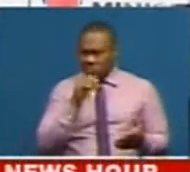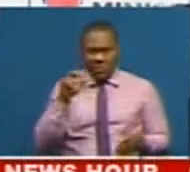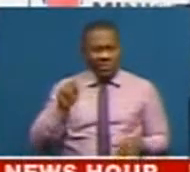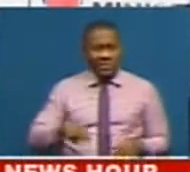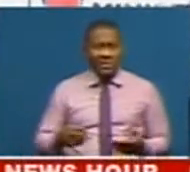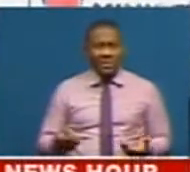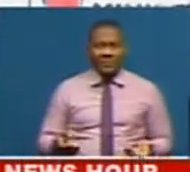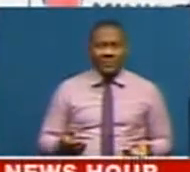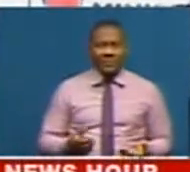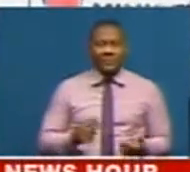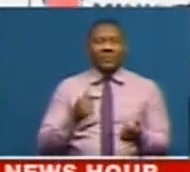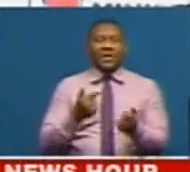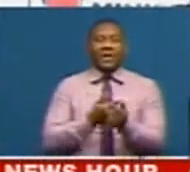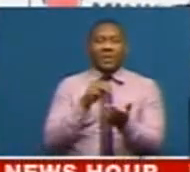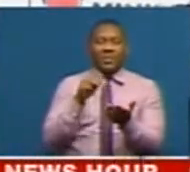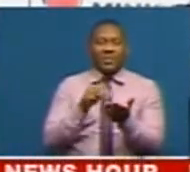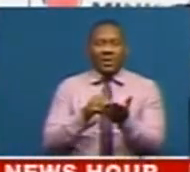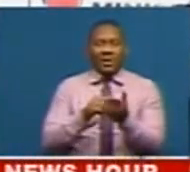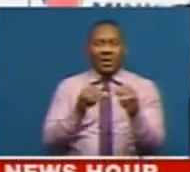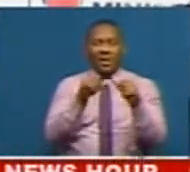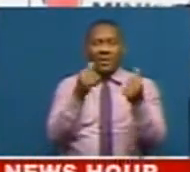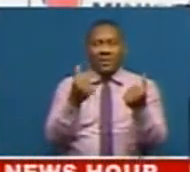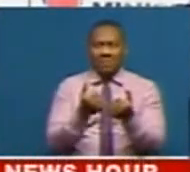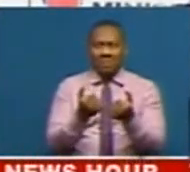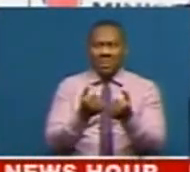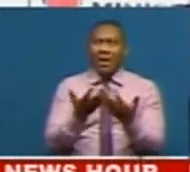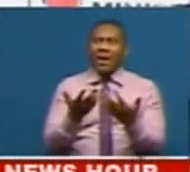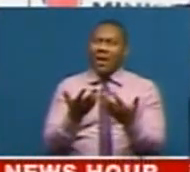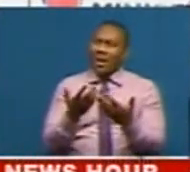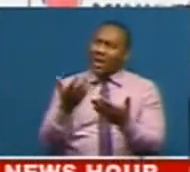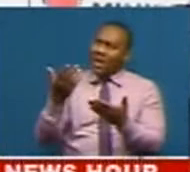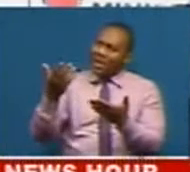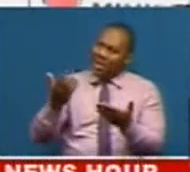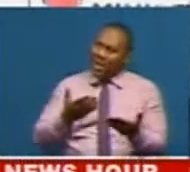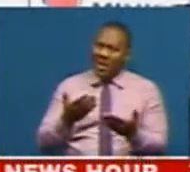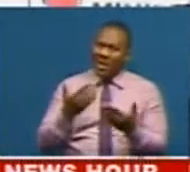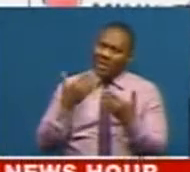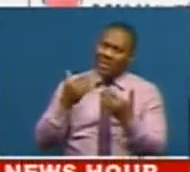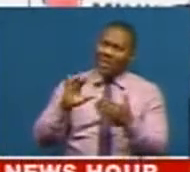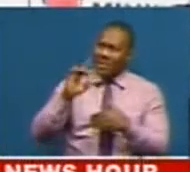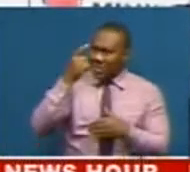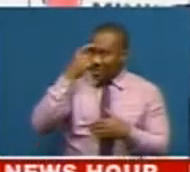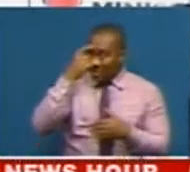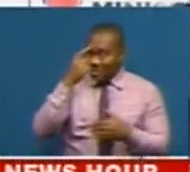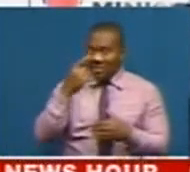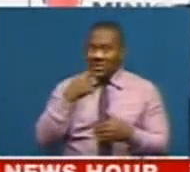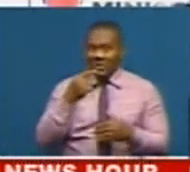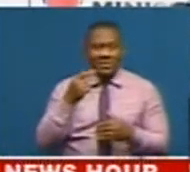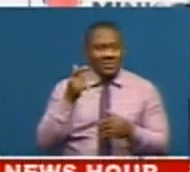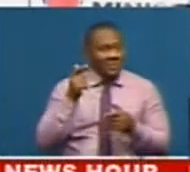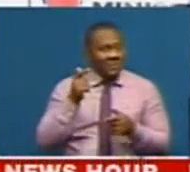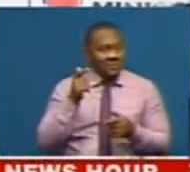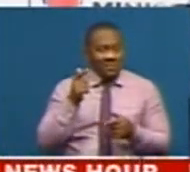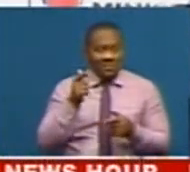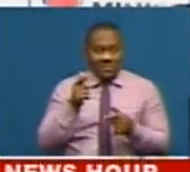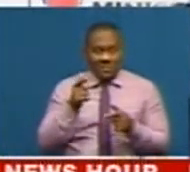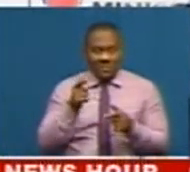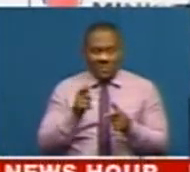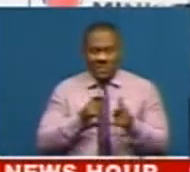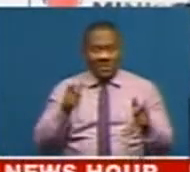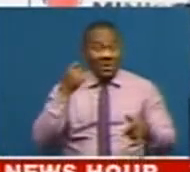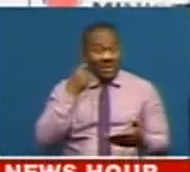Association welcomed the decision by government, and to quote the General Secretary of the